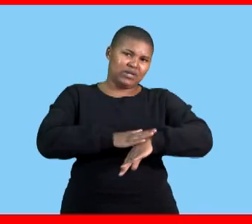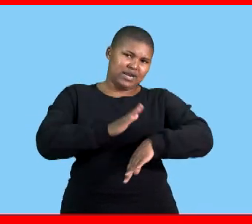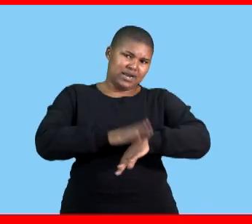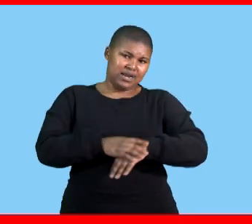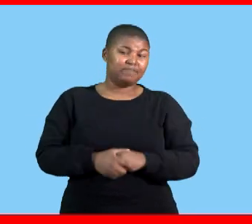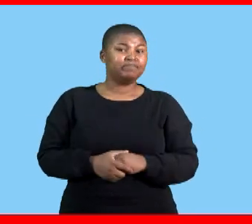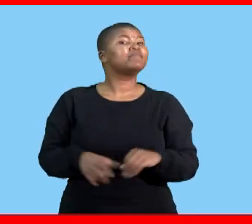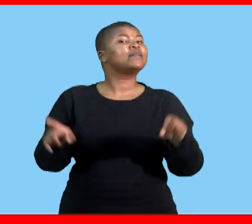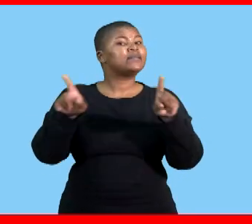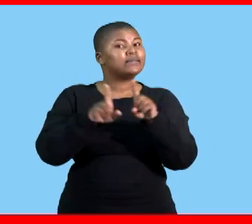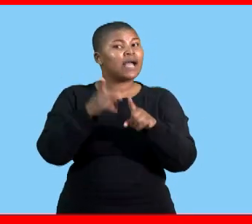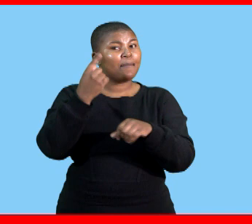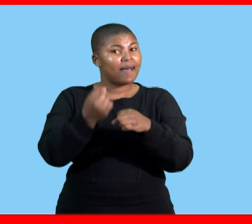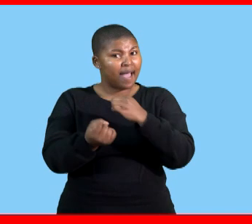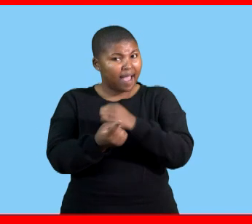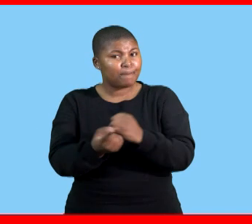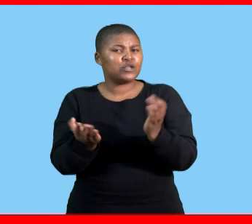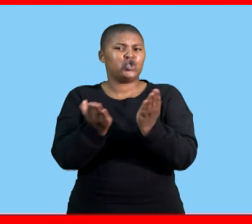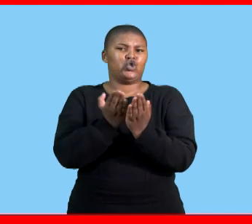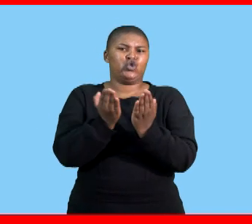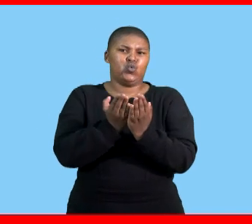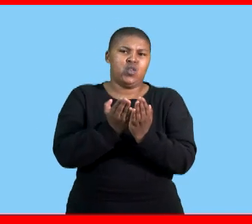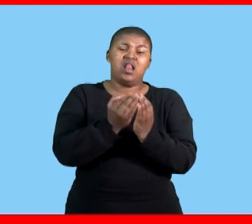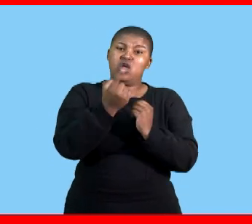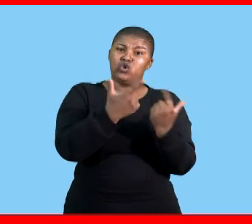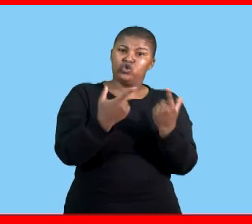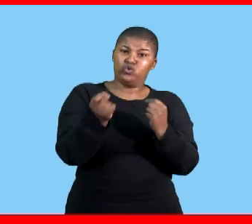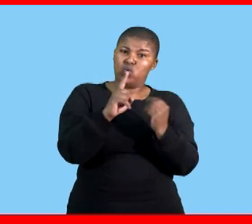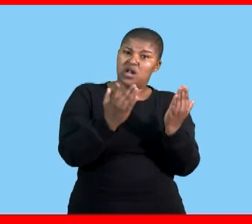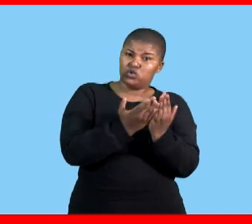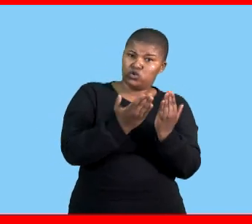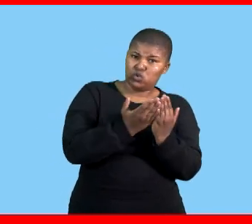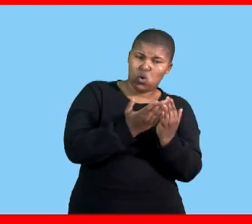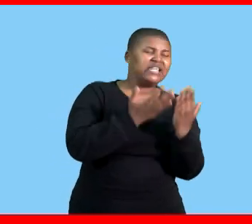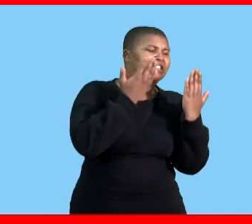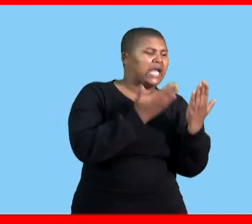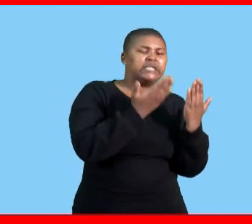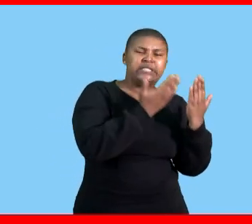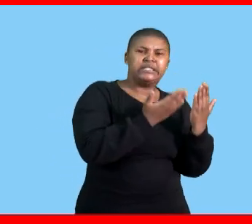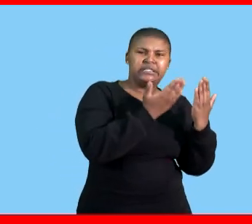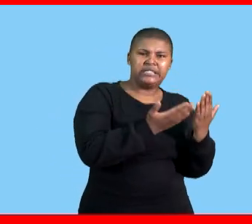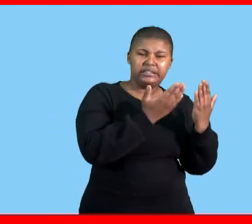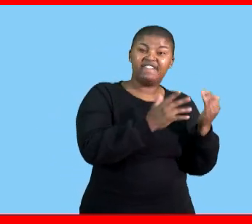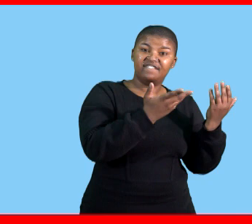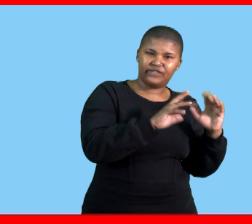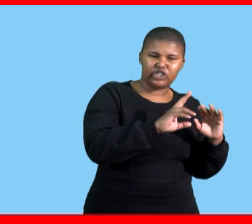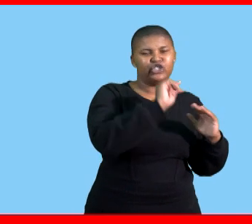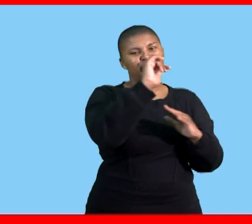well, we'll attend a few periods and then we go for break. Now, you will realize that when you